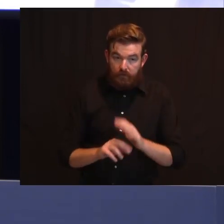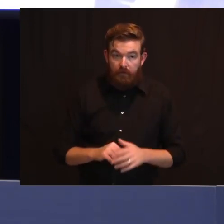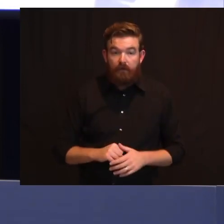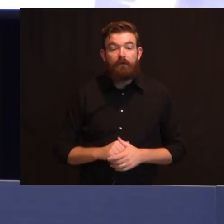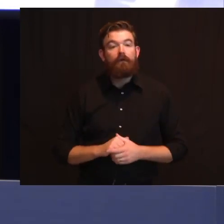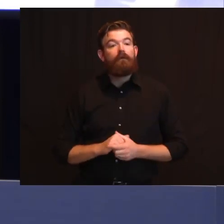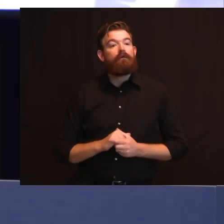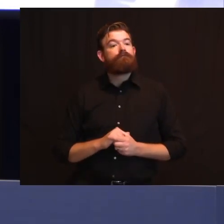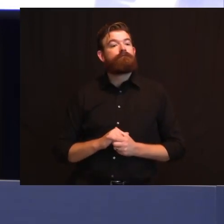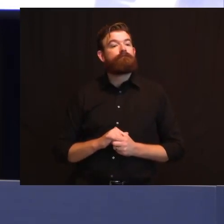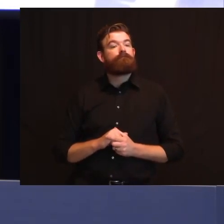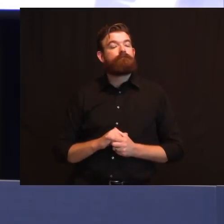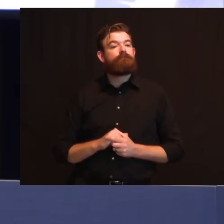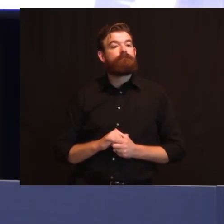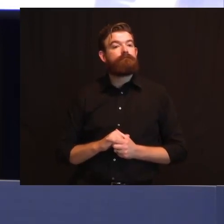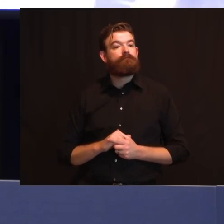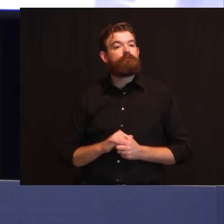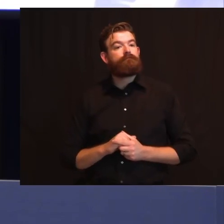COVID-19 cases